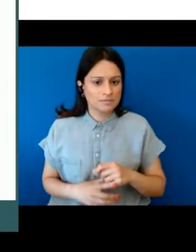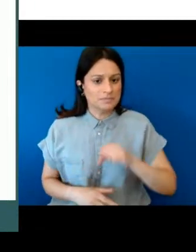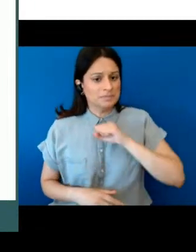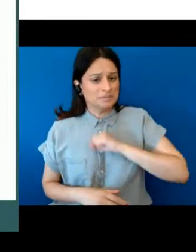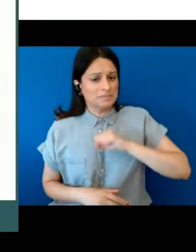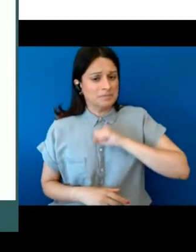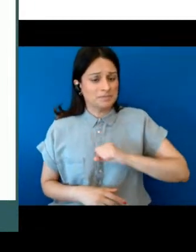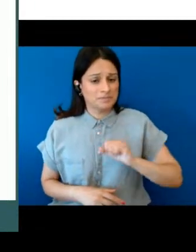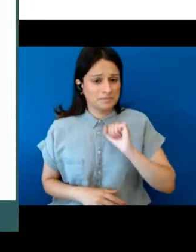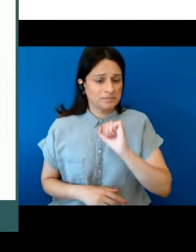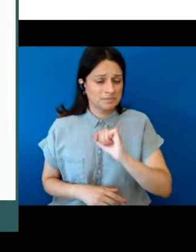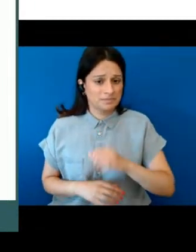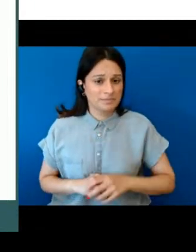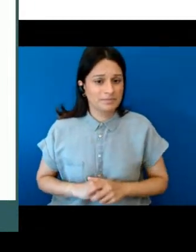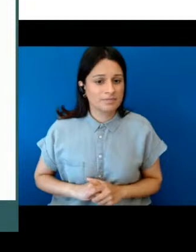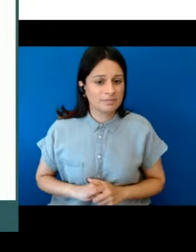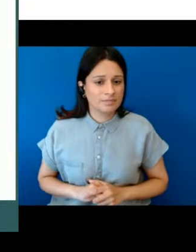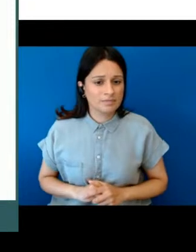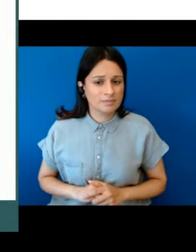all of these things